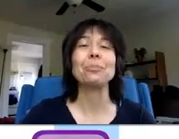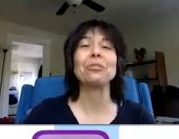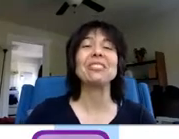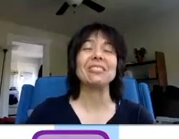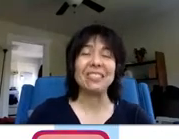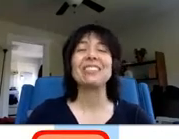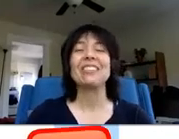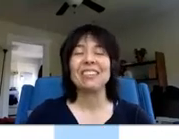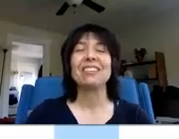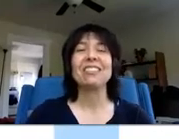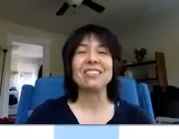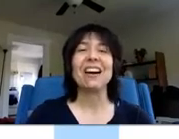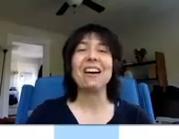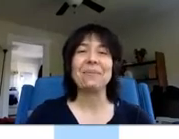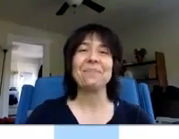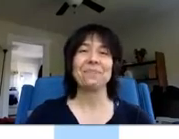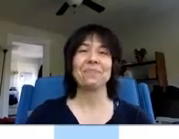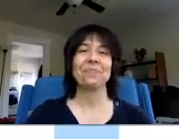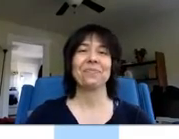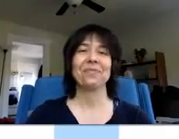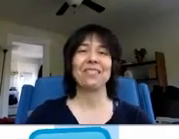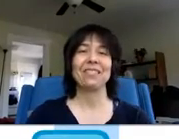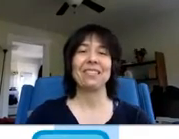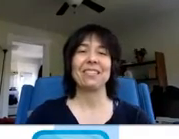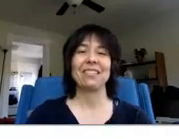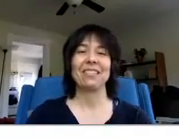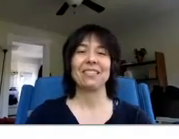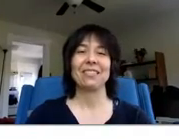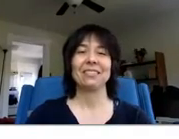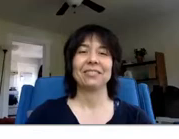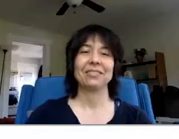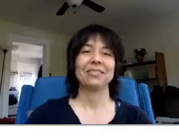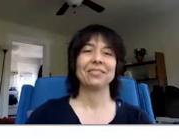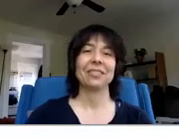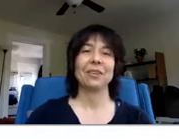and a spoon. Good job.